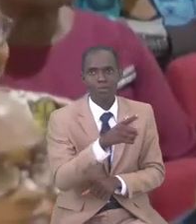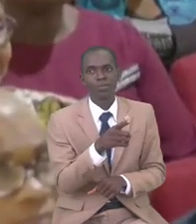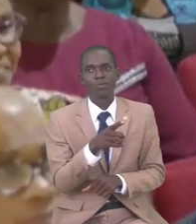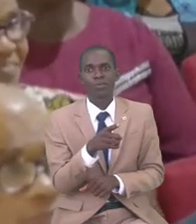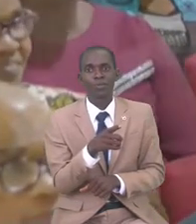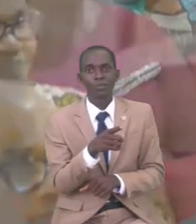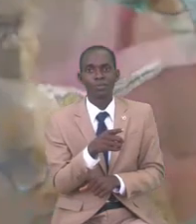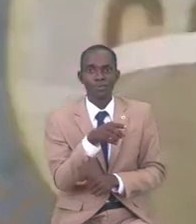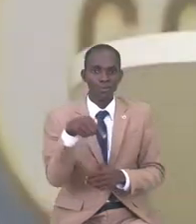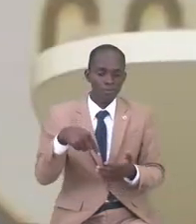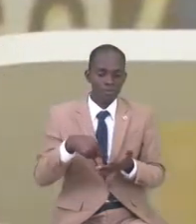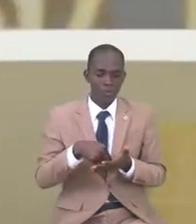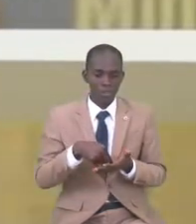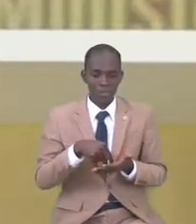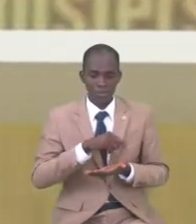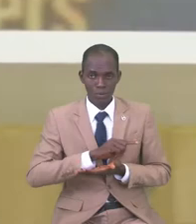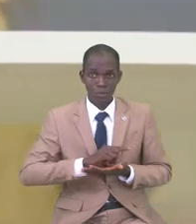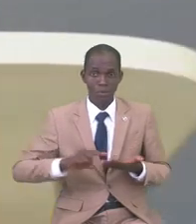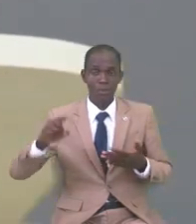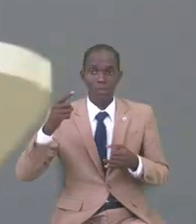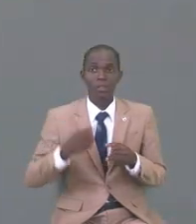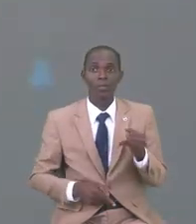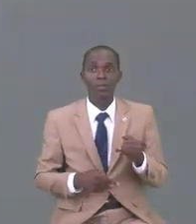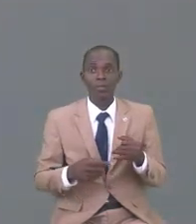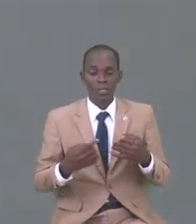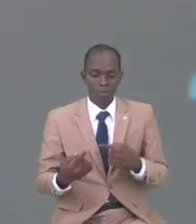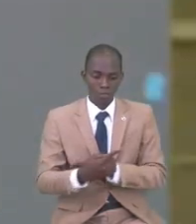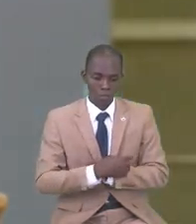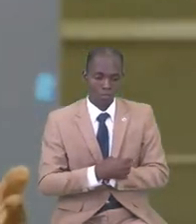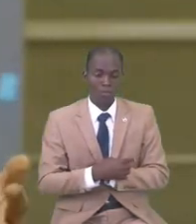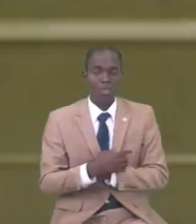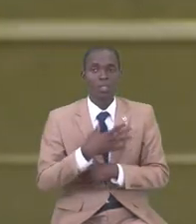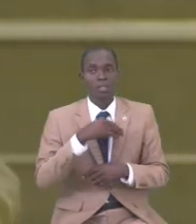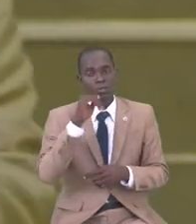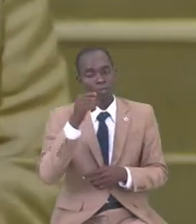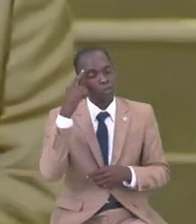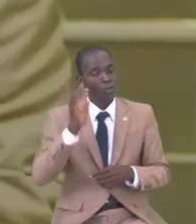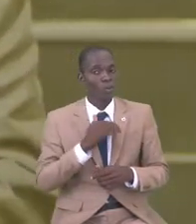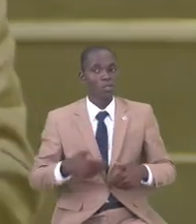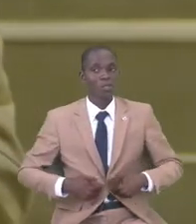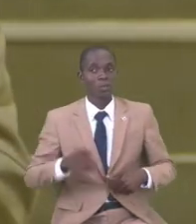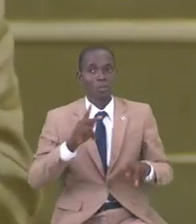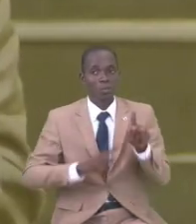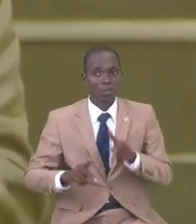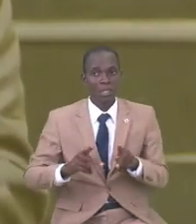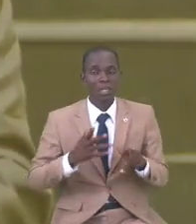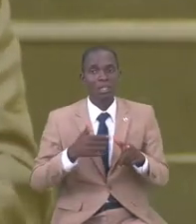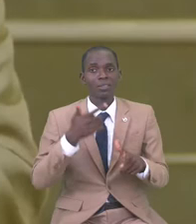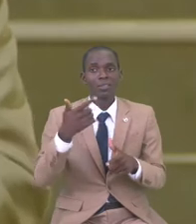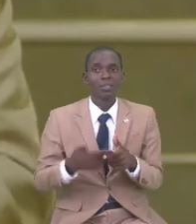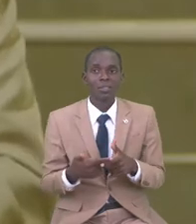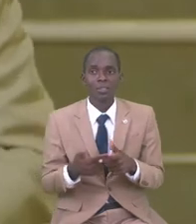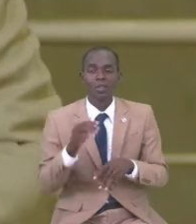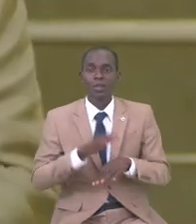This weekend, today, and of course tomorrow for young people, and then